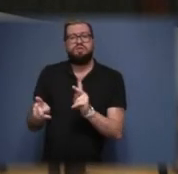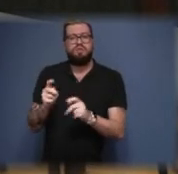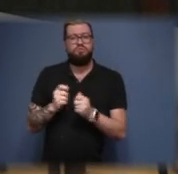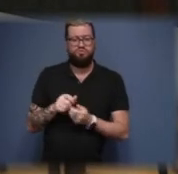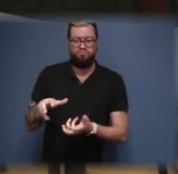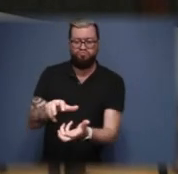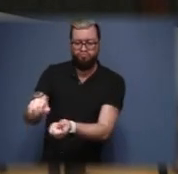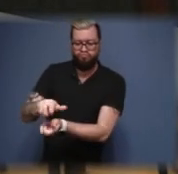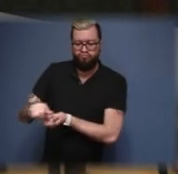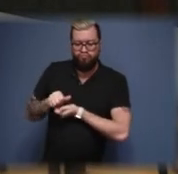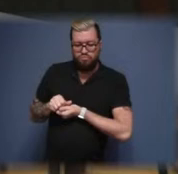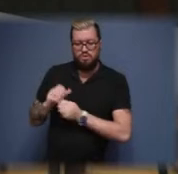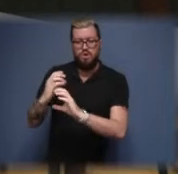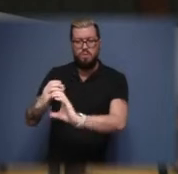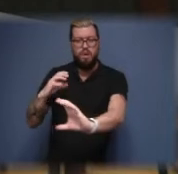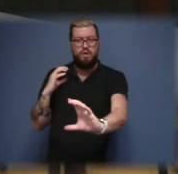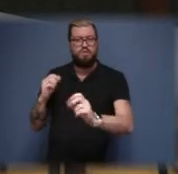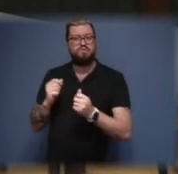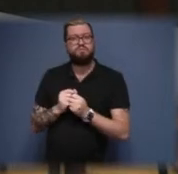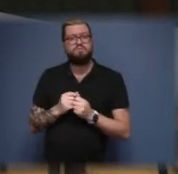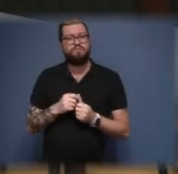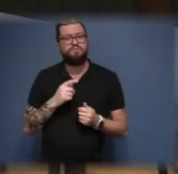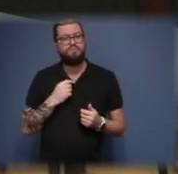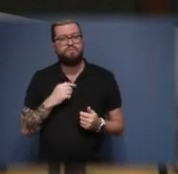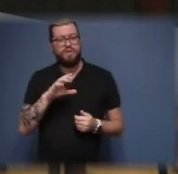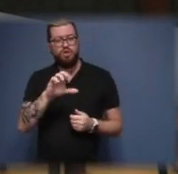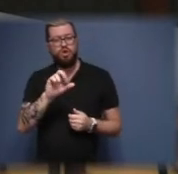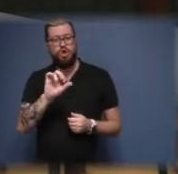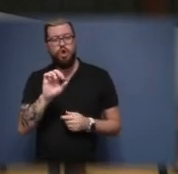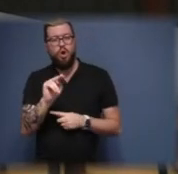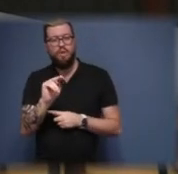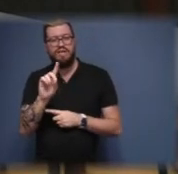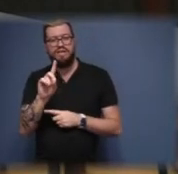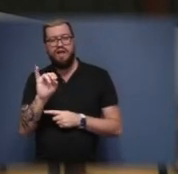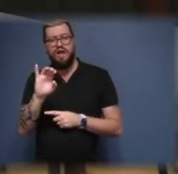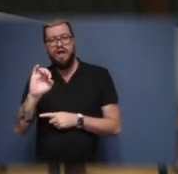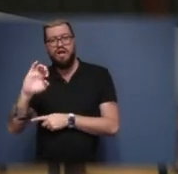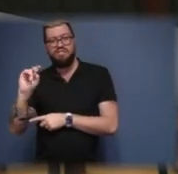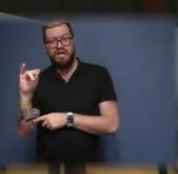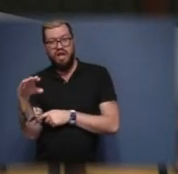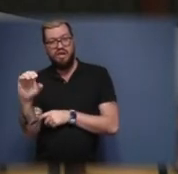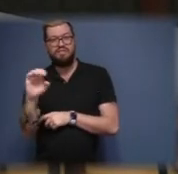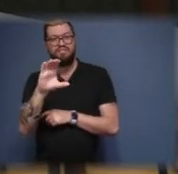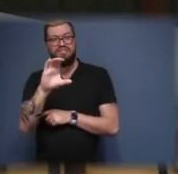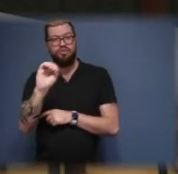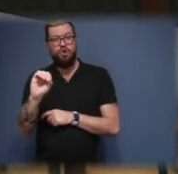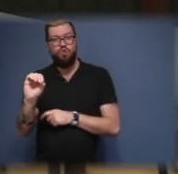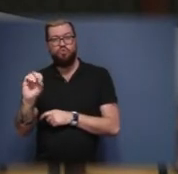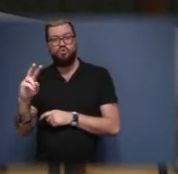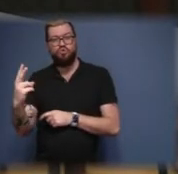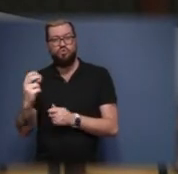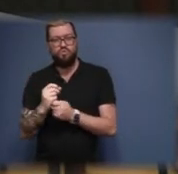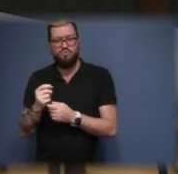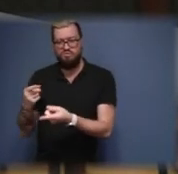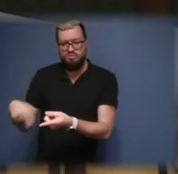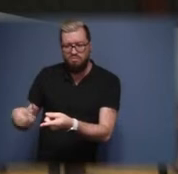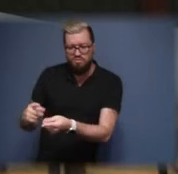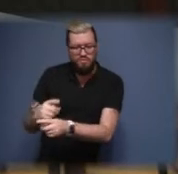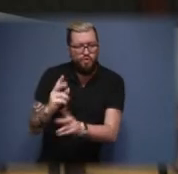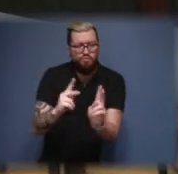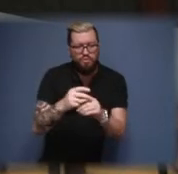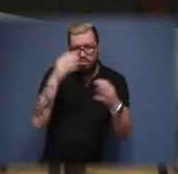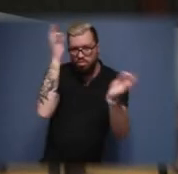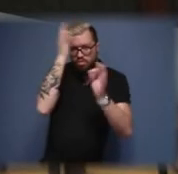pipelines. The premise, carbon dioxide, the people that go to Congress don't even know what carbon dioxide is.